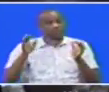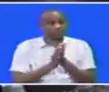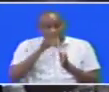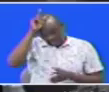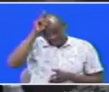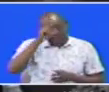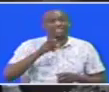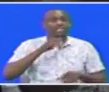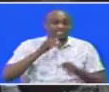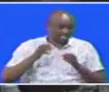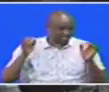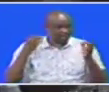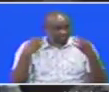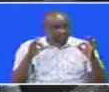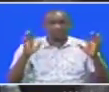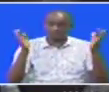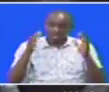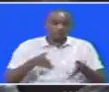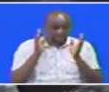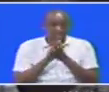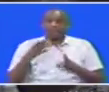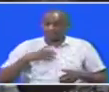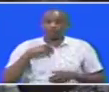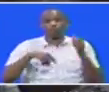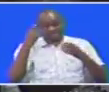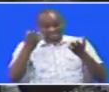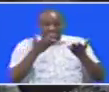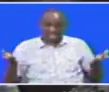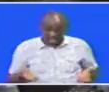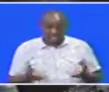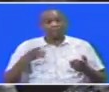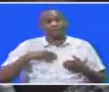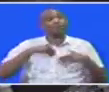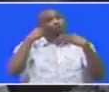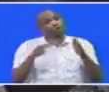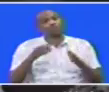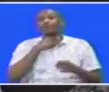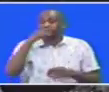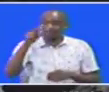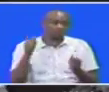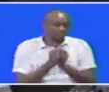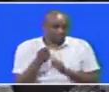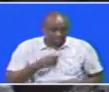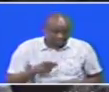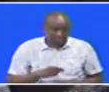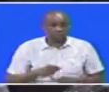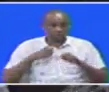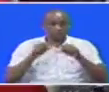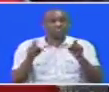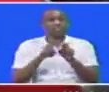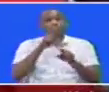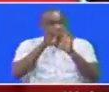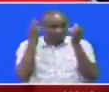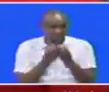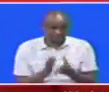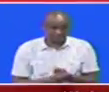halali. Wenye wameshinda ndio hawa. Wale ambao walishindwa pia tunataka kuwaleta on board ndio tuende kama familia ya Busia